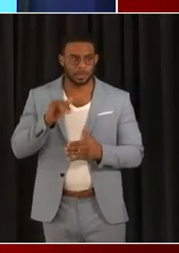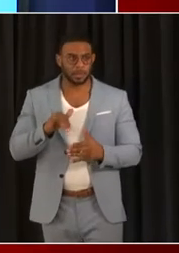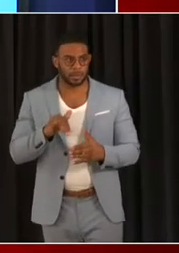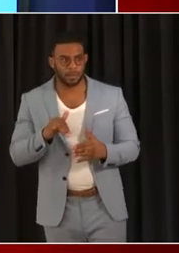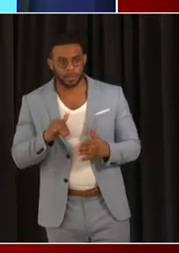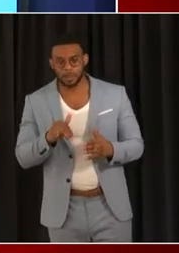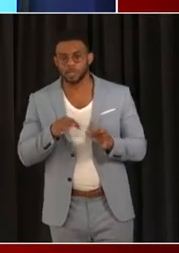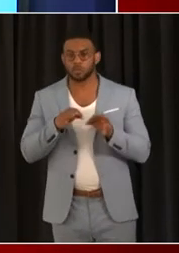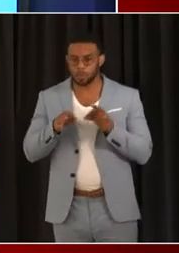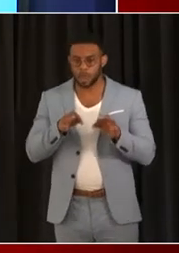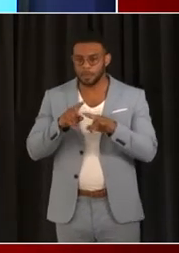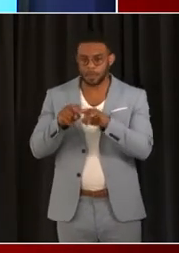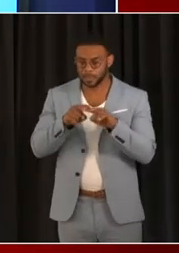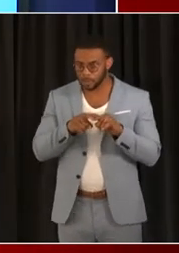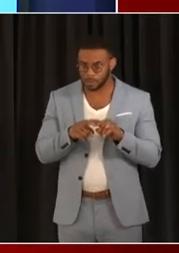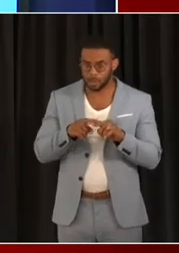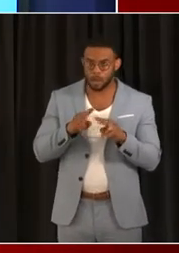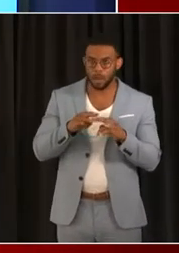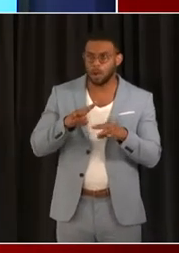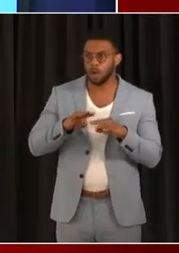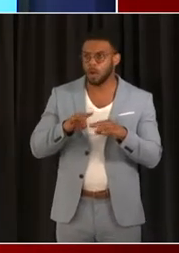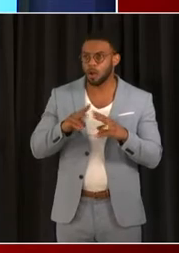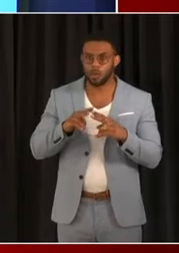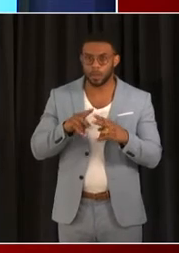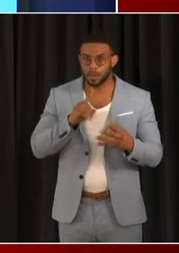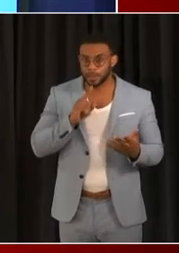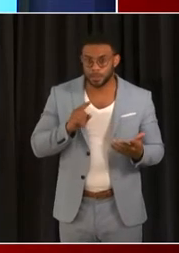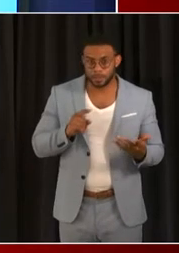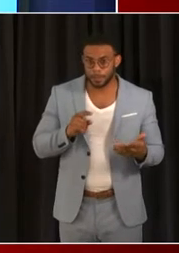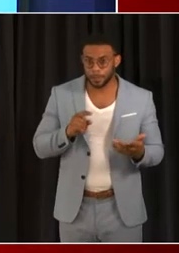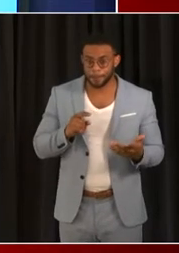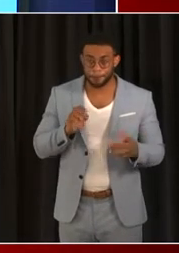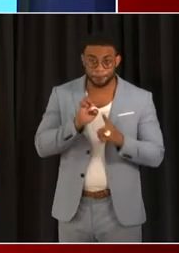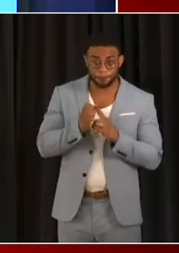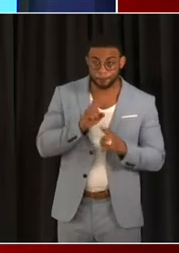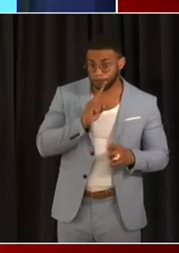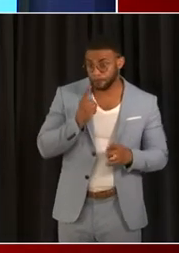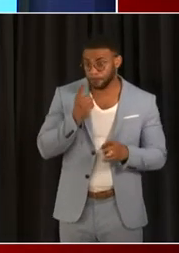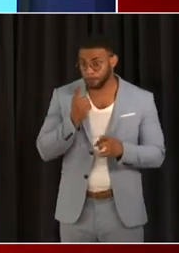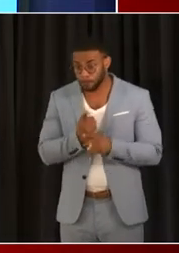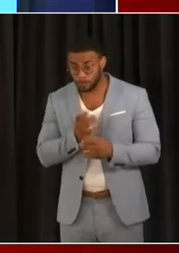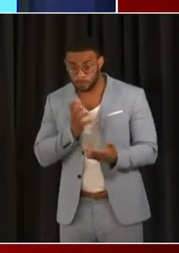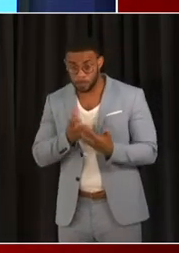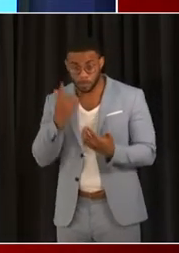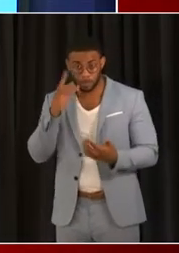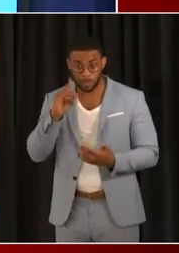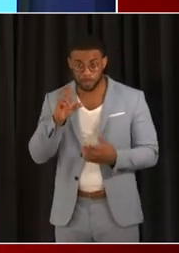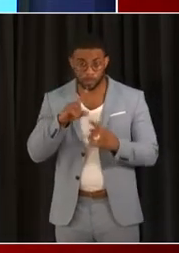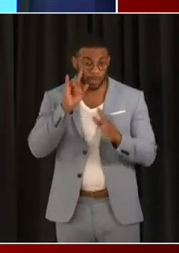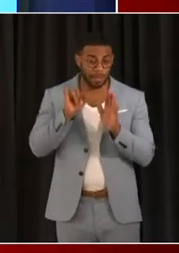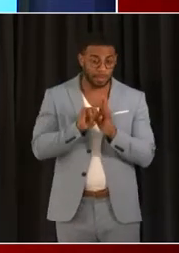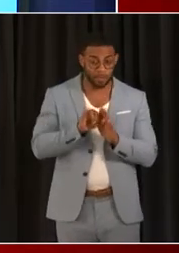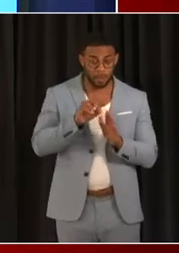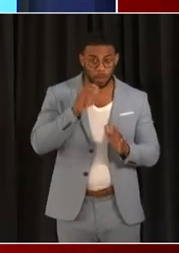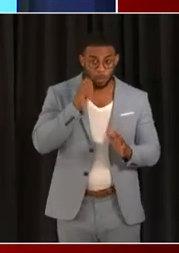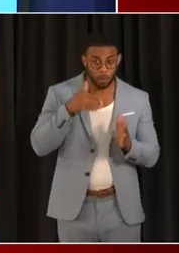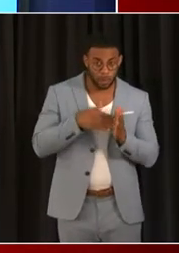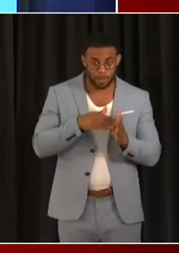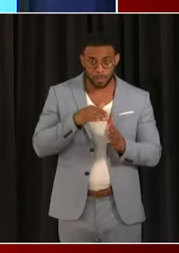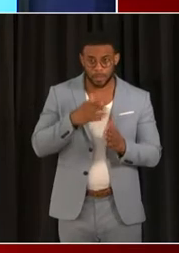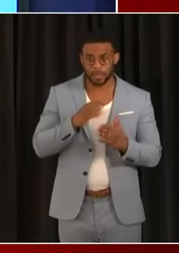that describes the conditions and whether there is an environment that is right for the district to identify race